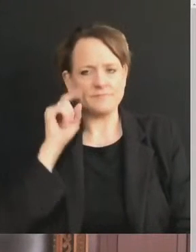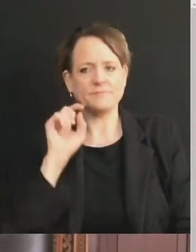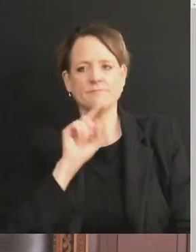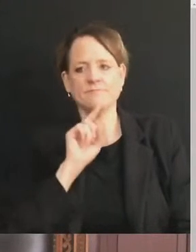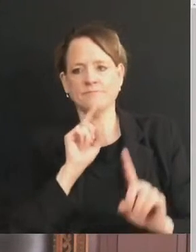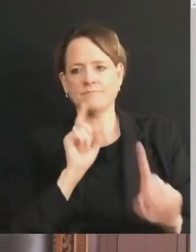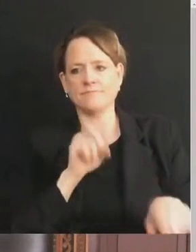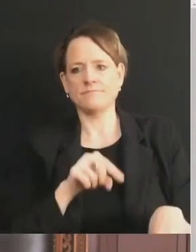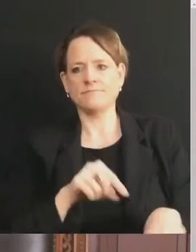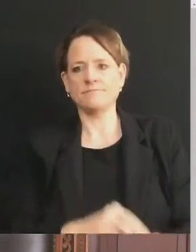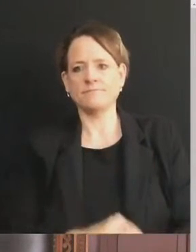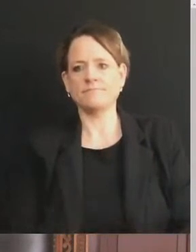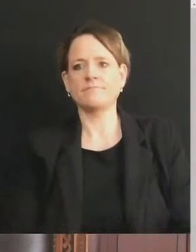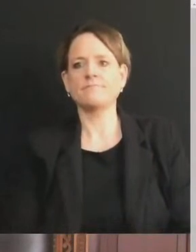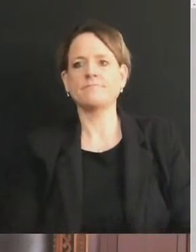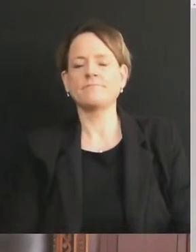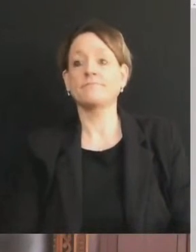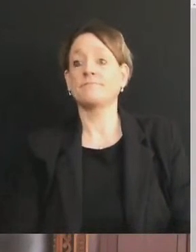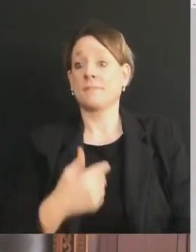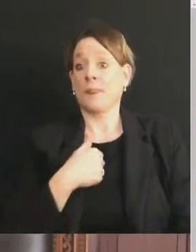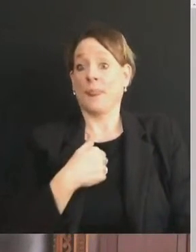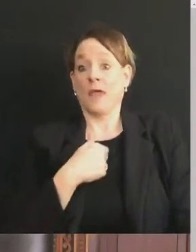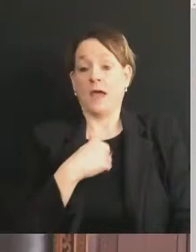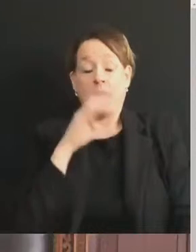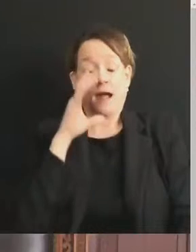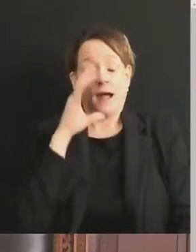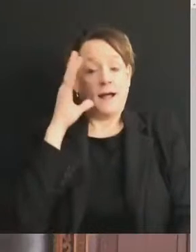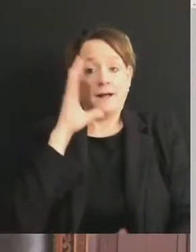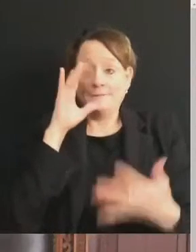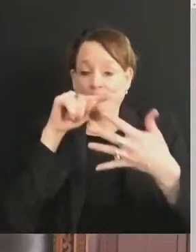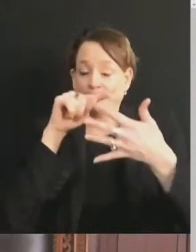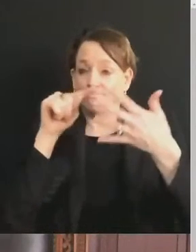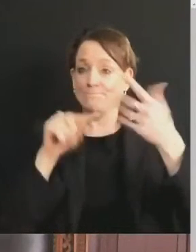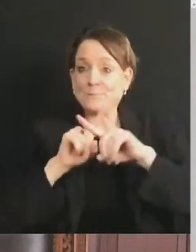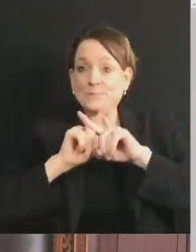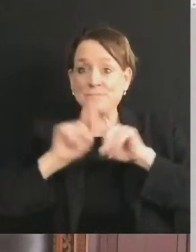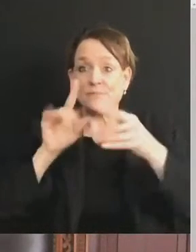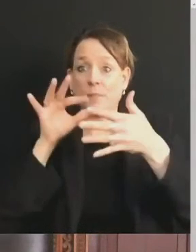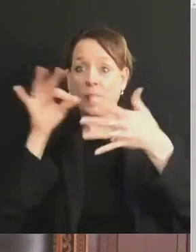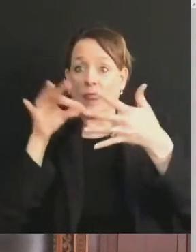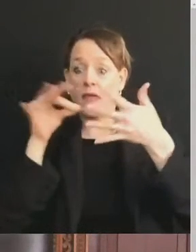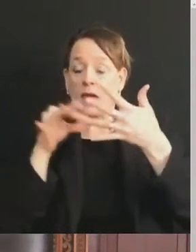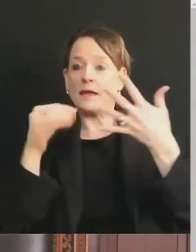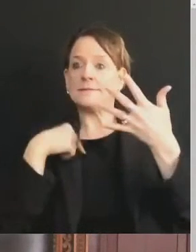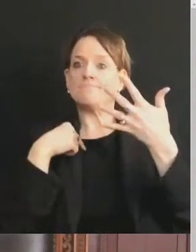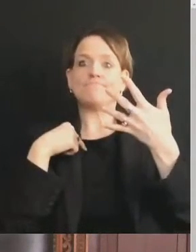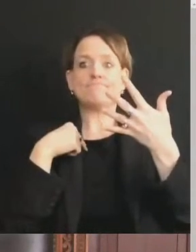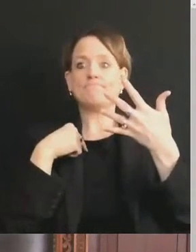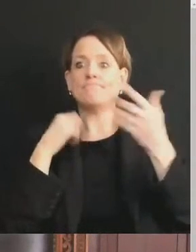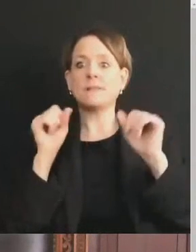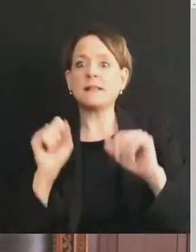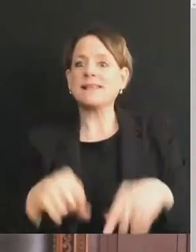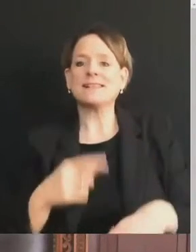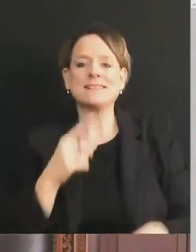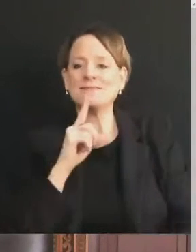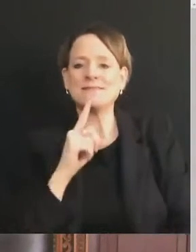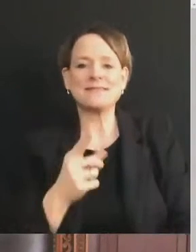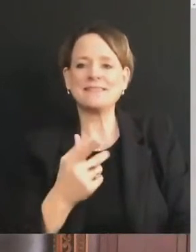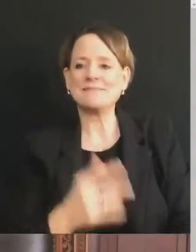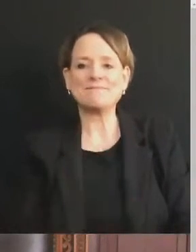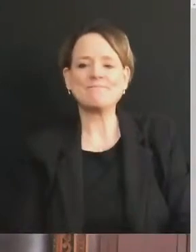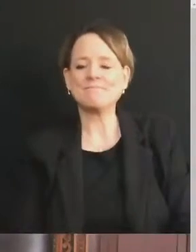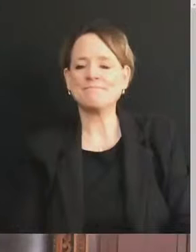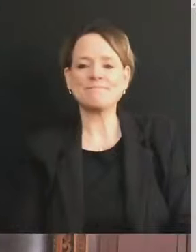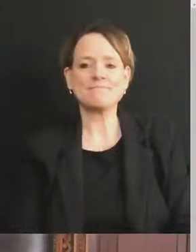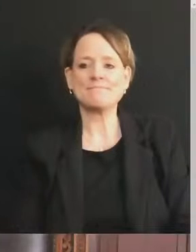that the things that work elsewhere don't seem to be working here because we're having difficulty with compliance around the